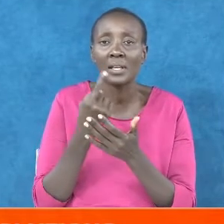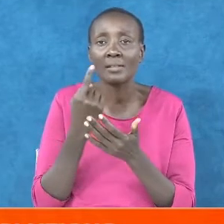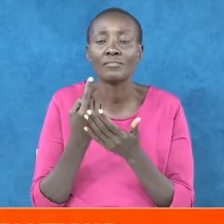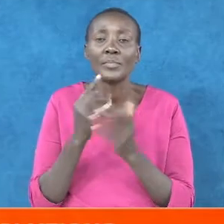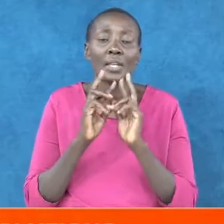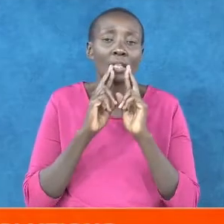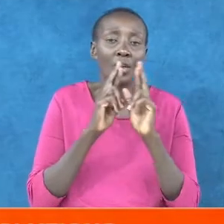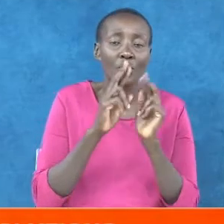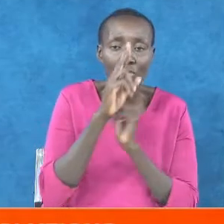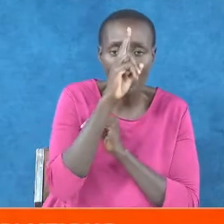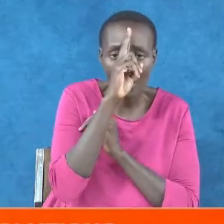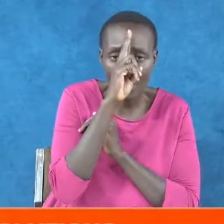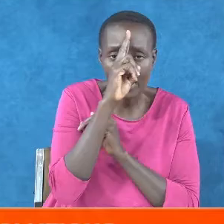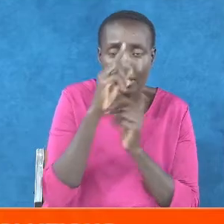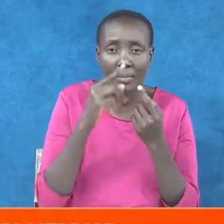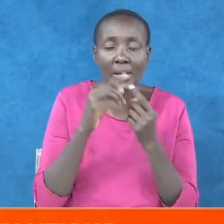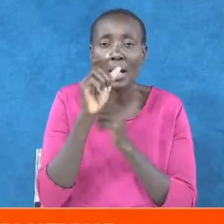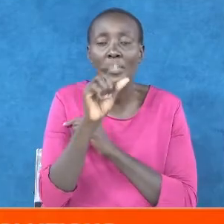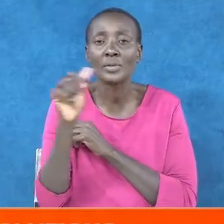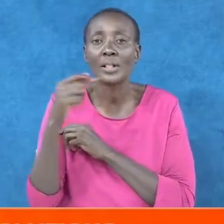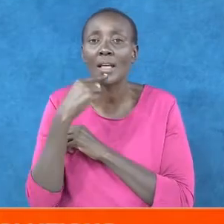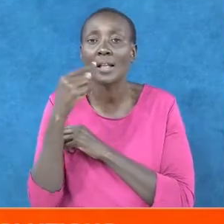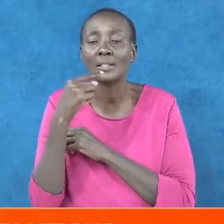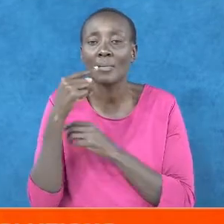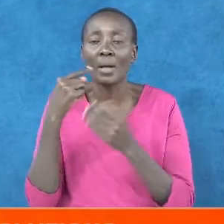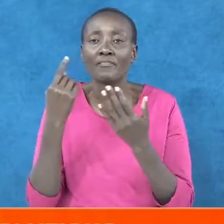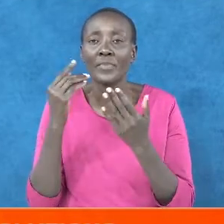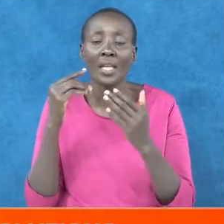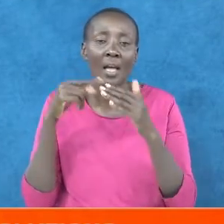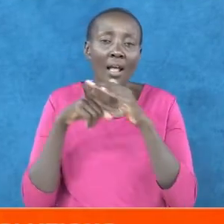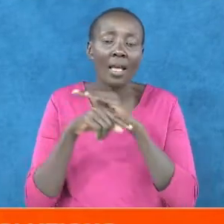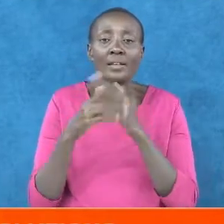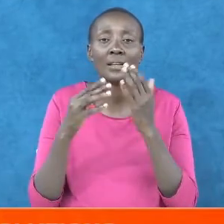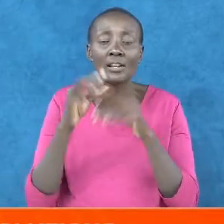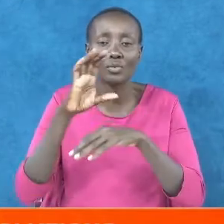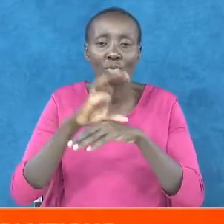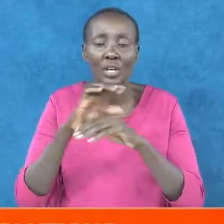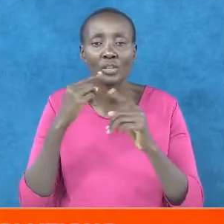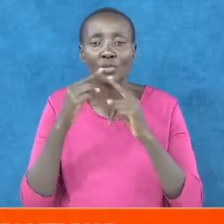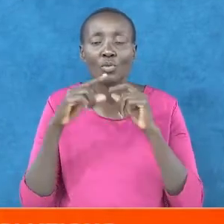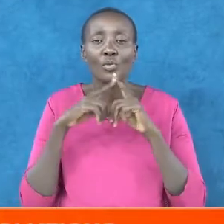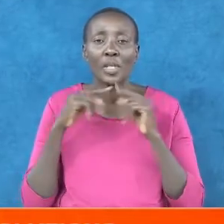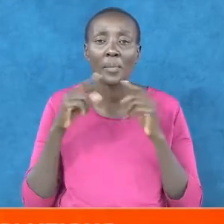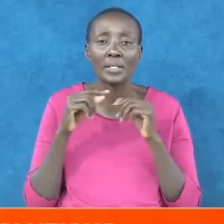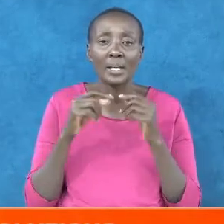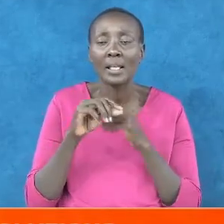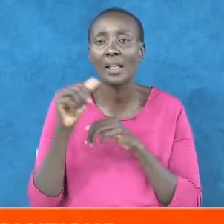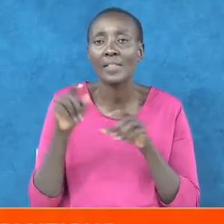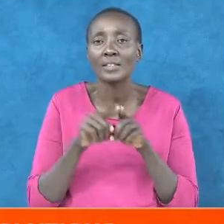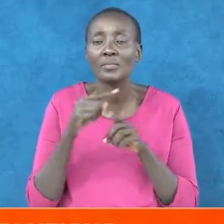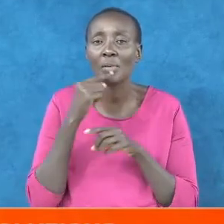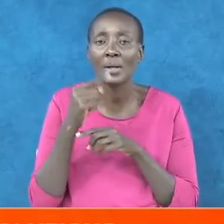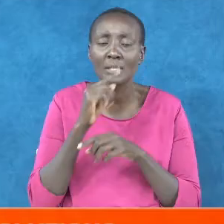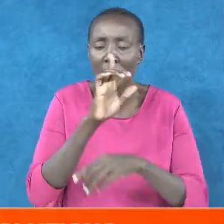the police. There's one person who said, Anenda kwa mchungaji, so which is the pastor in church. Someone said, go